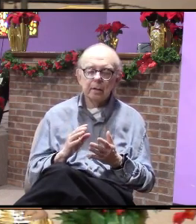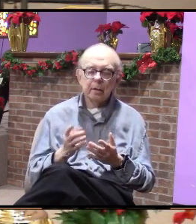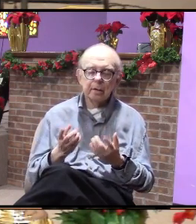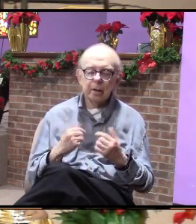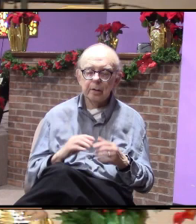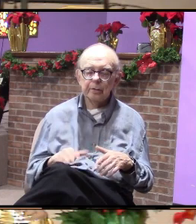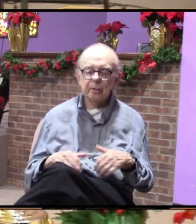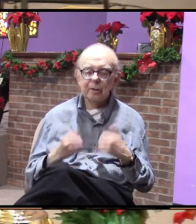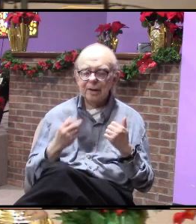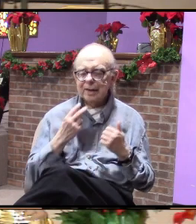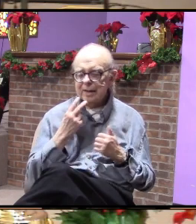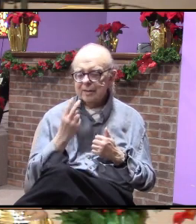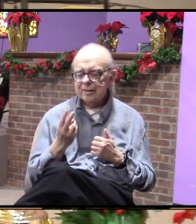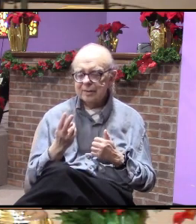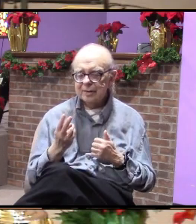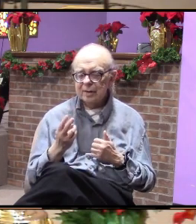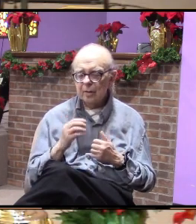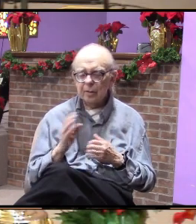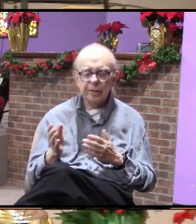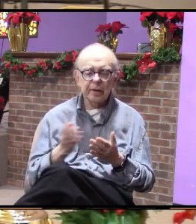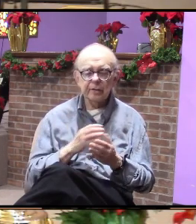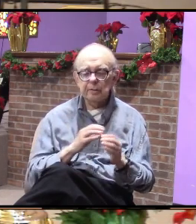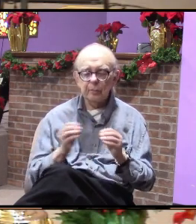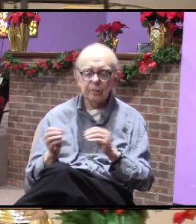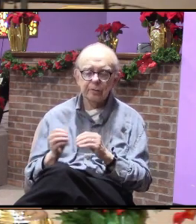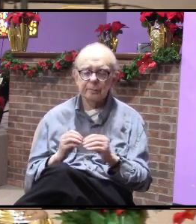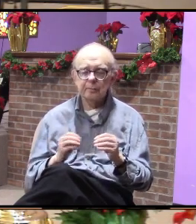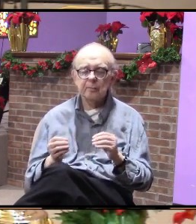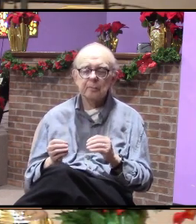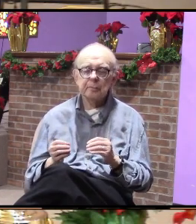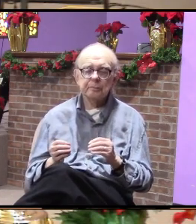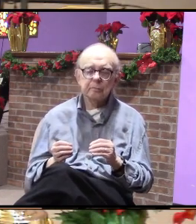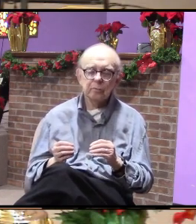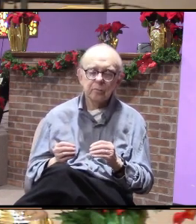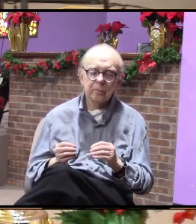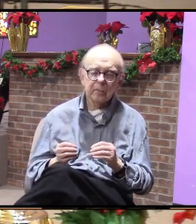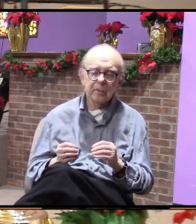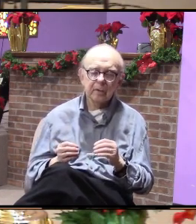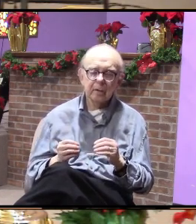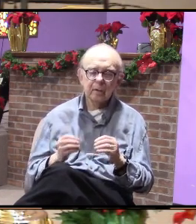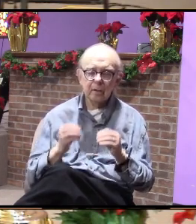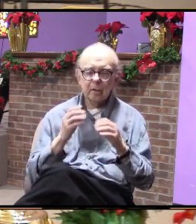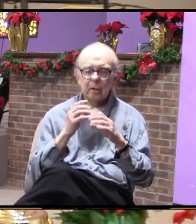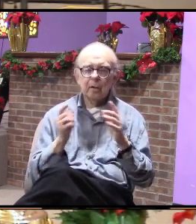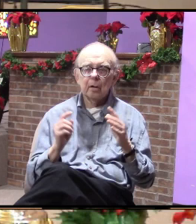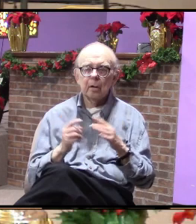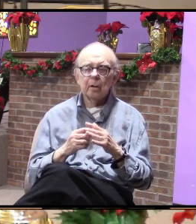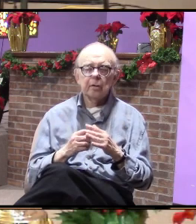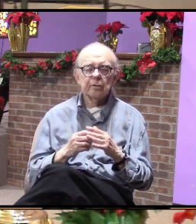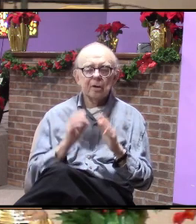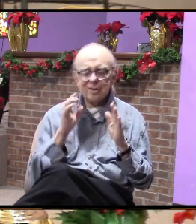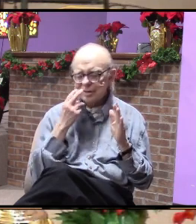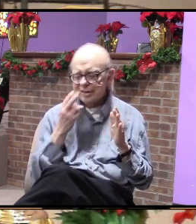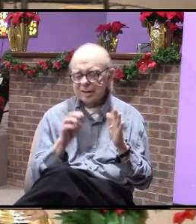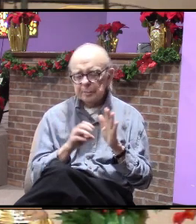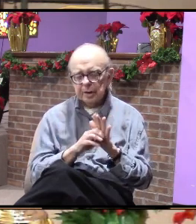You begin to see it in motion. Your imagination begins to start picturing